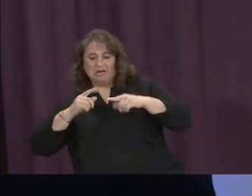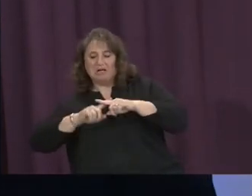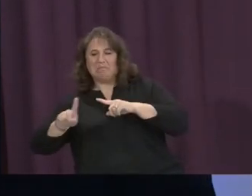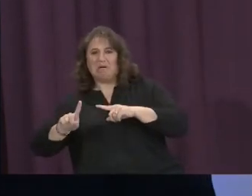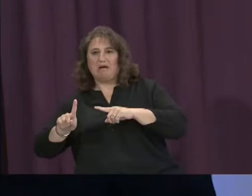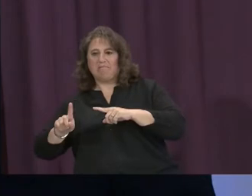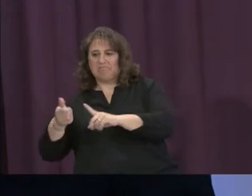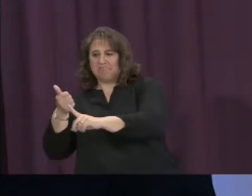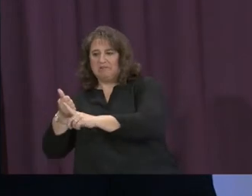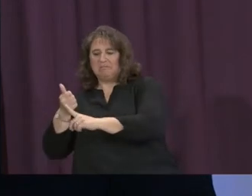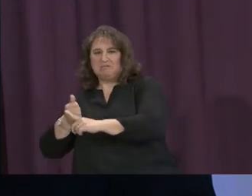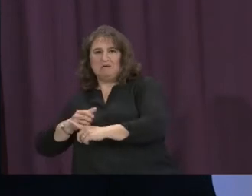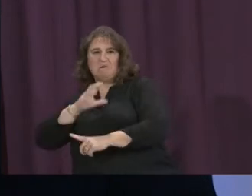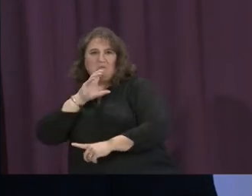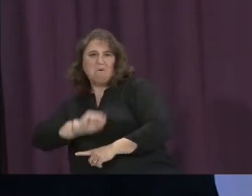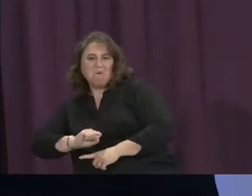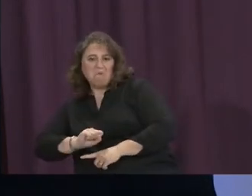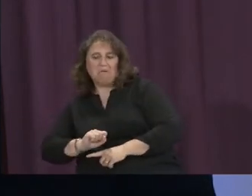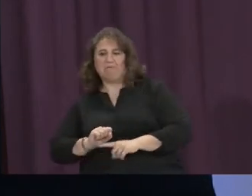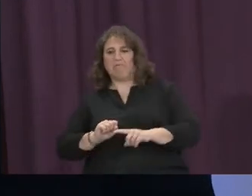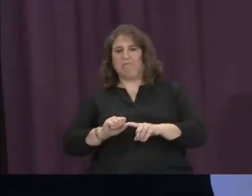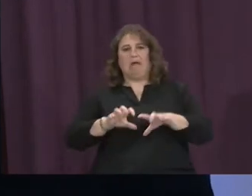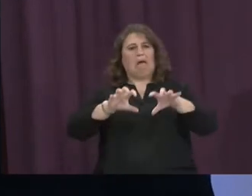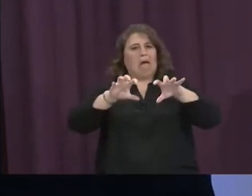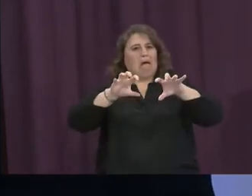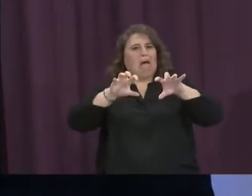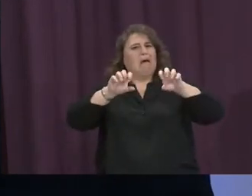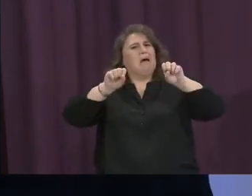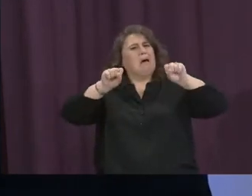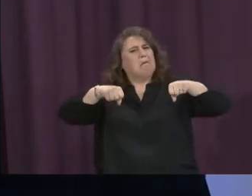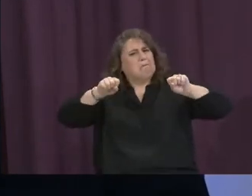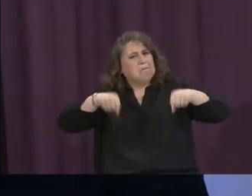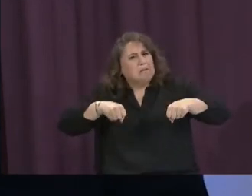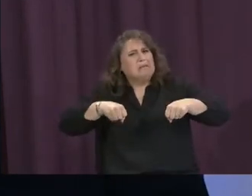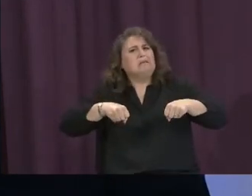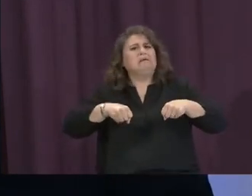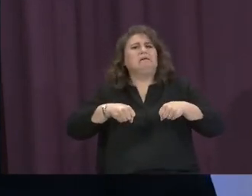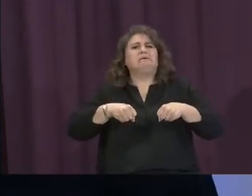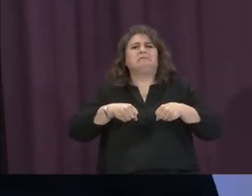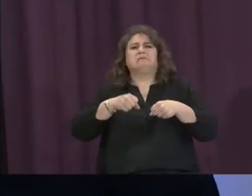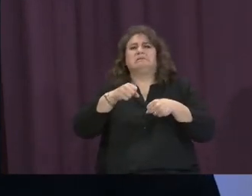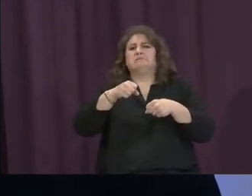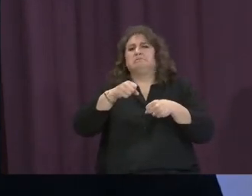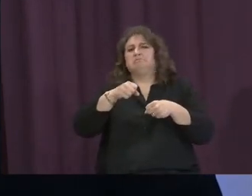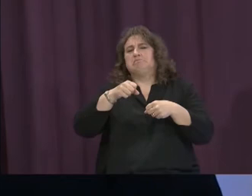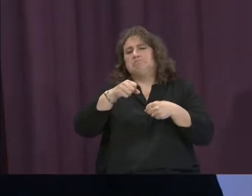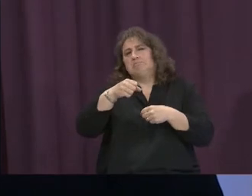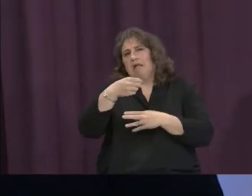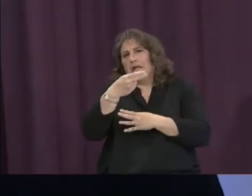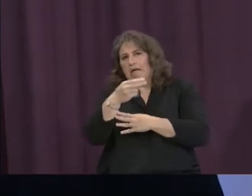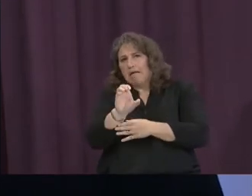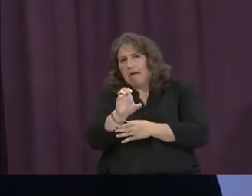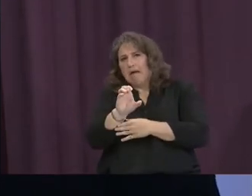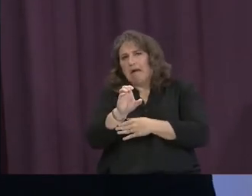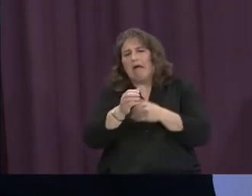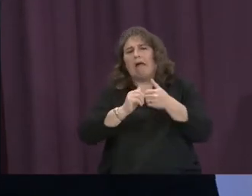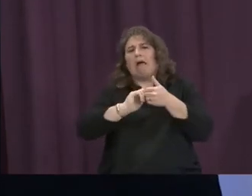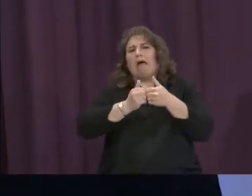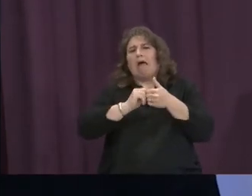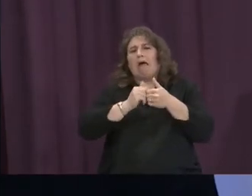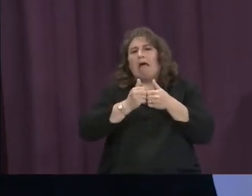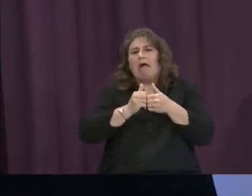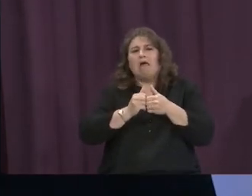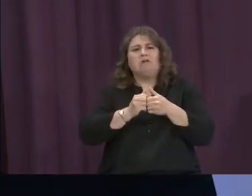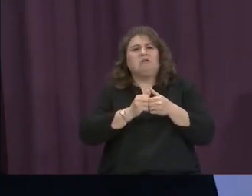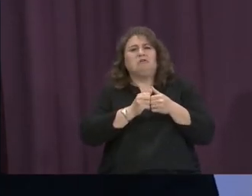Right. With abilities. Uh-huh. So when I think about that, maybe we get around in different ways. Maybe we see things